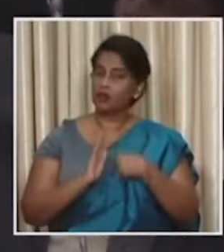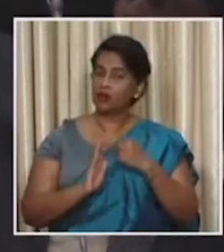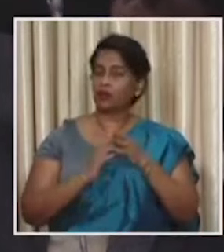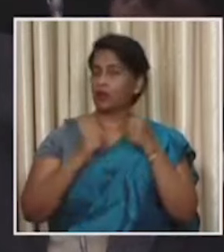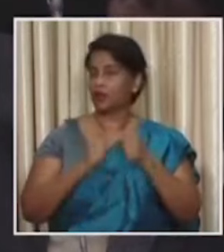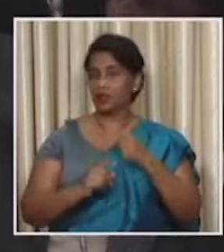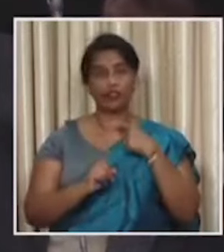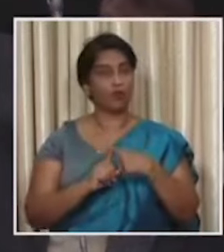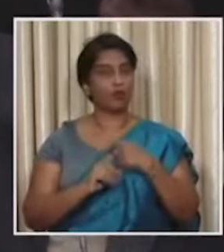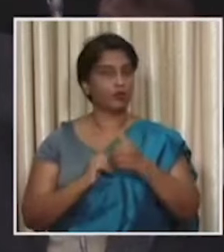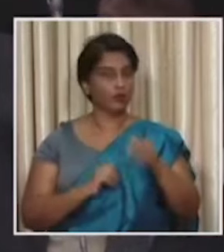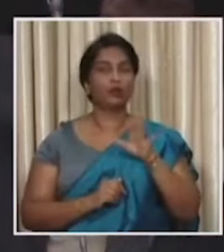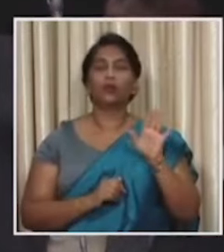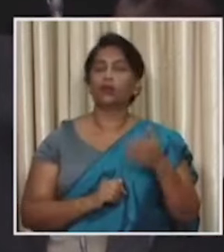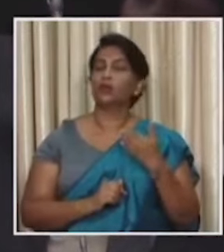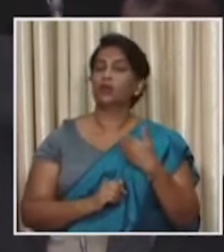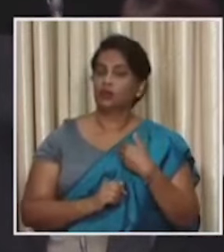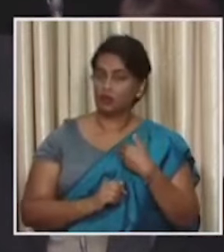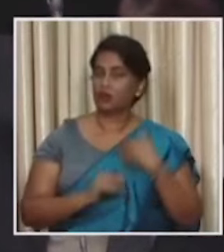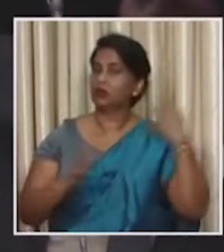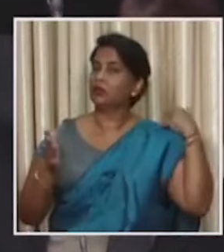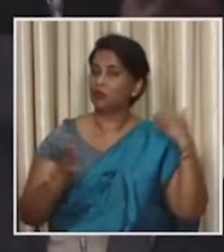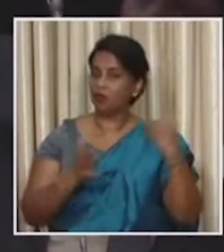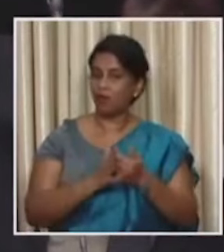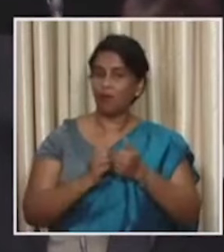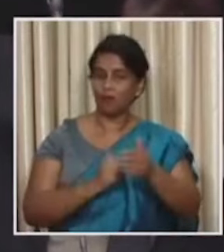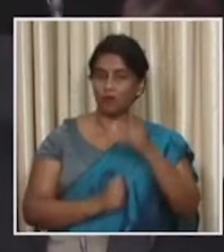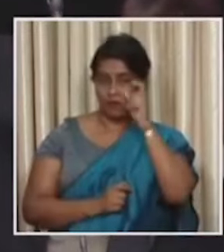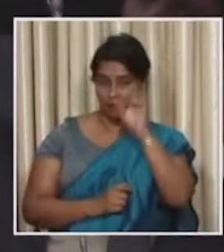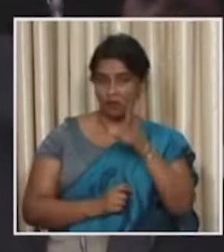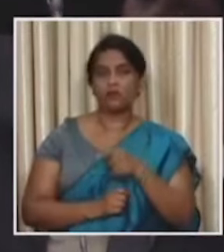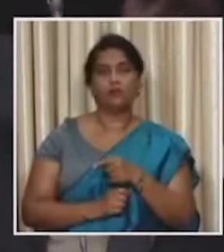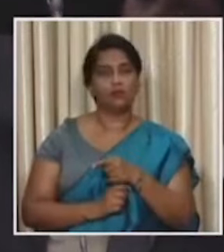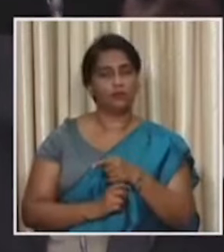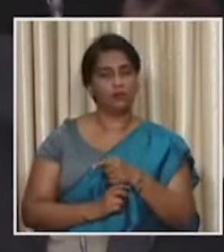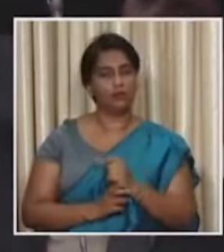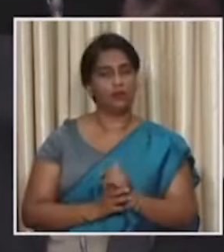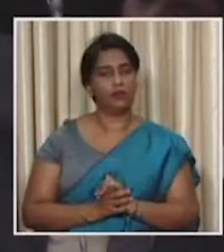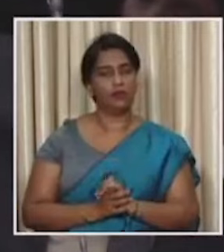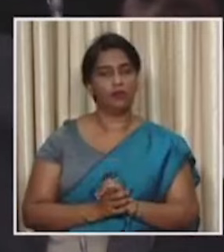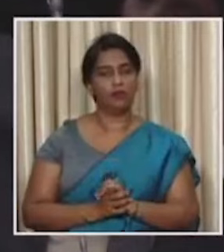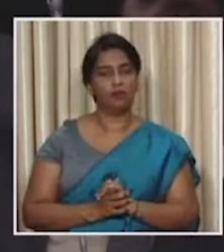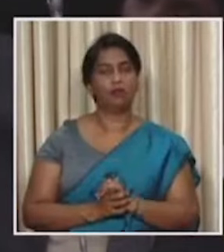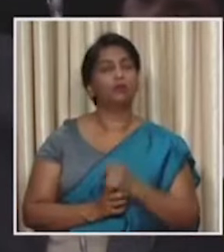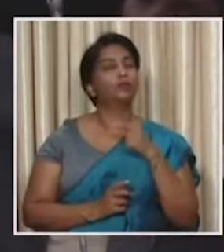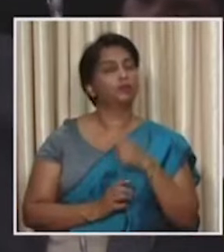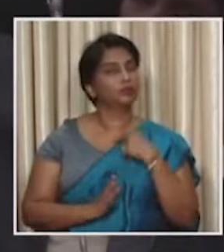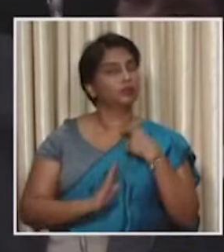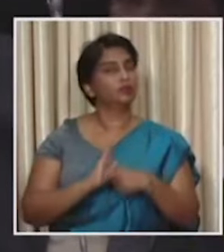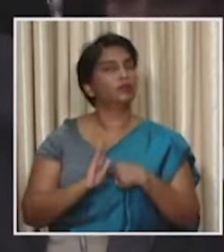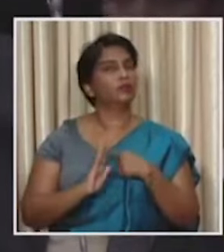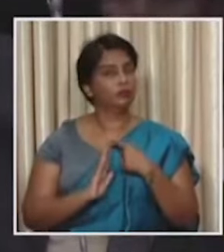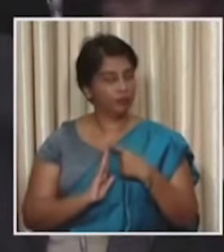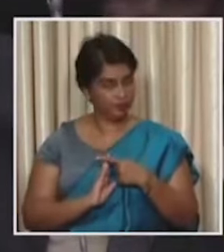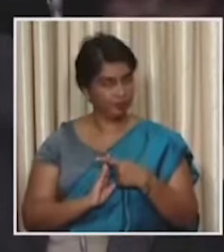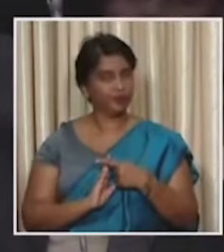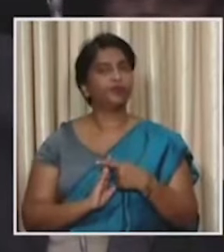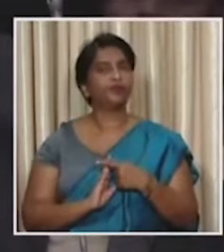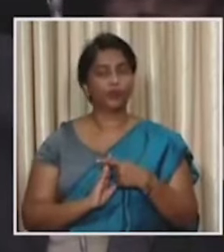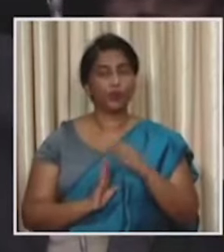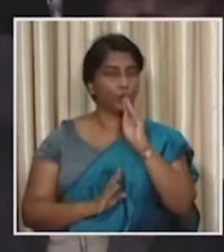75-76 year history of this country, that Sri Lankan identity has been just a